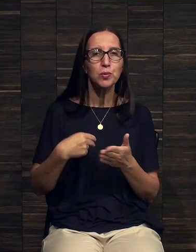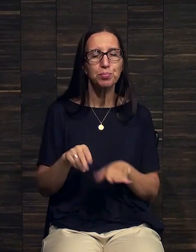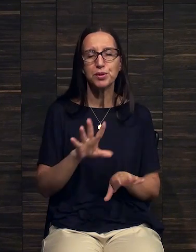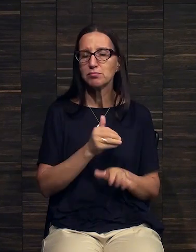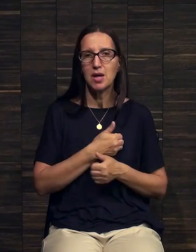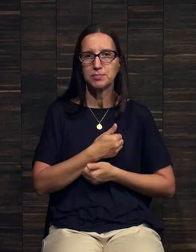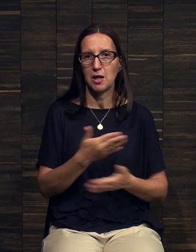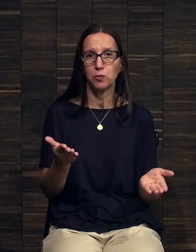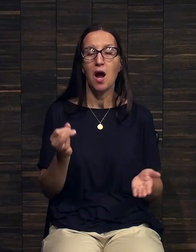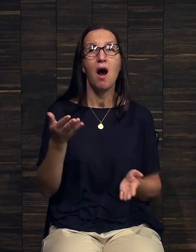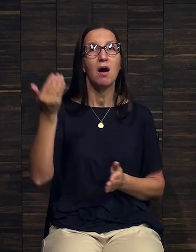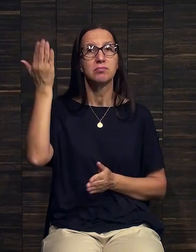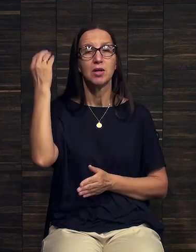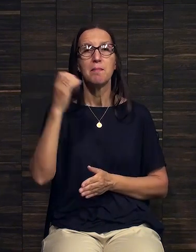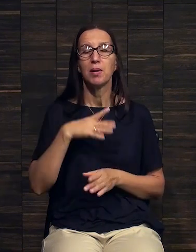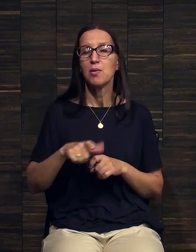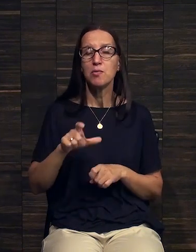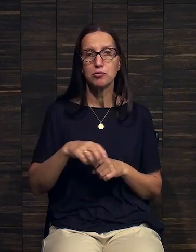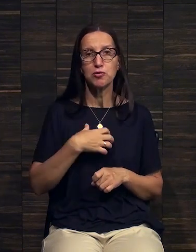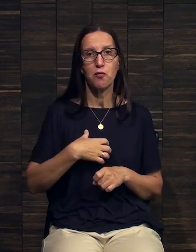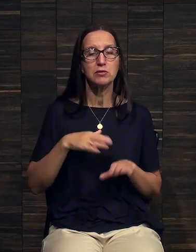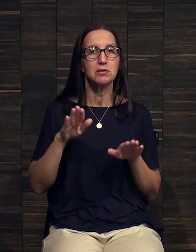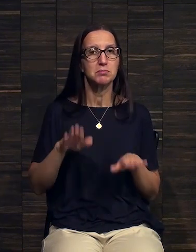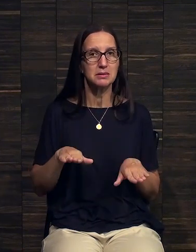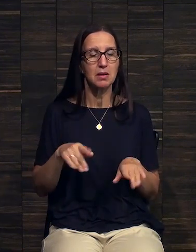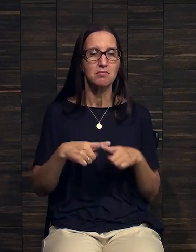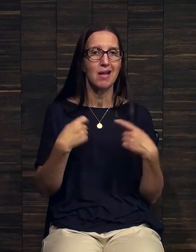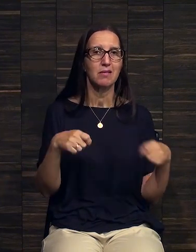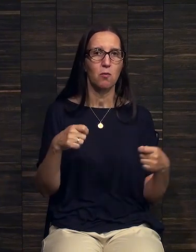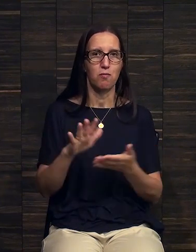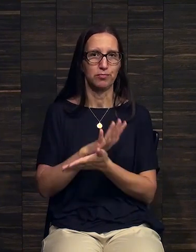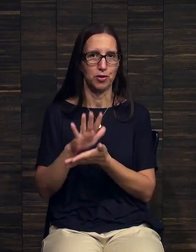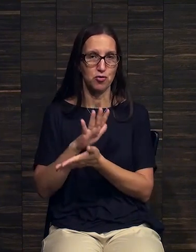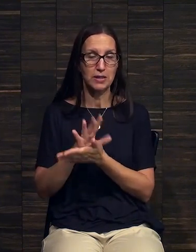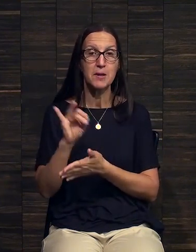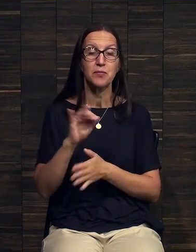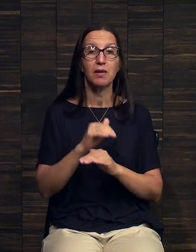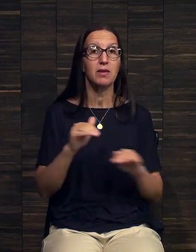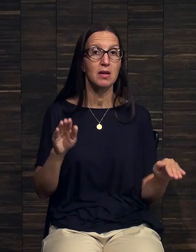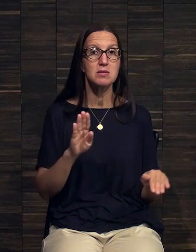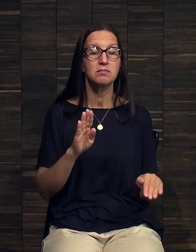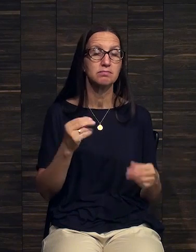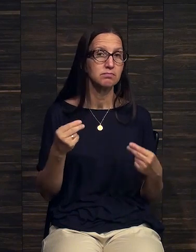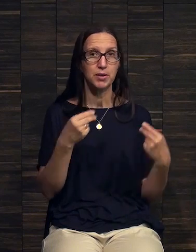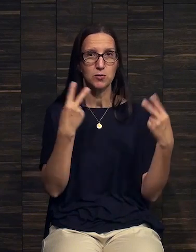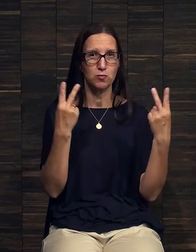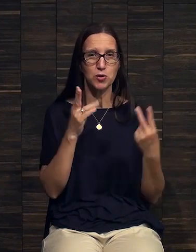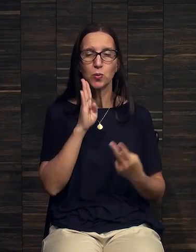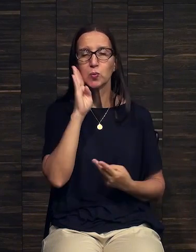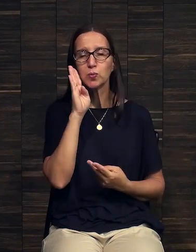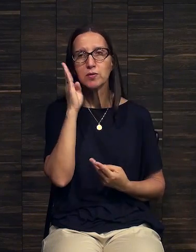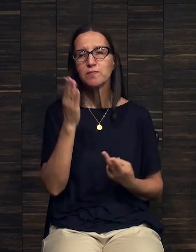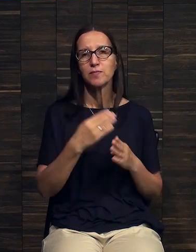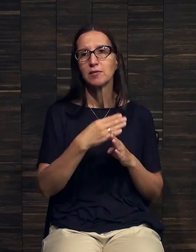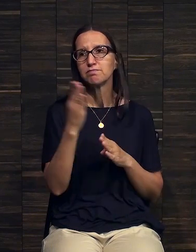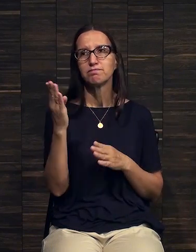can buy all things possible there. And back then it was press selling point.